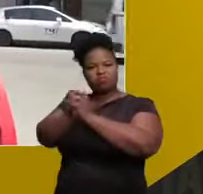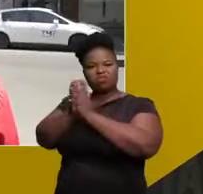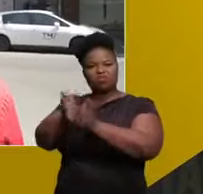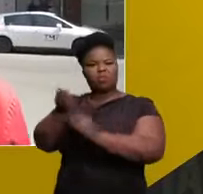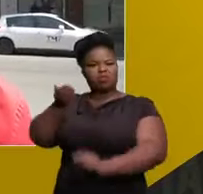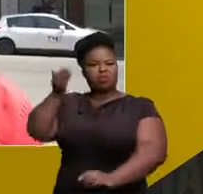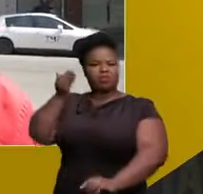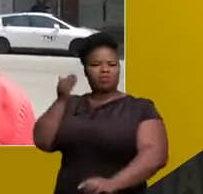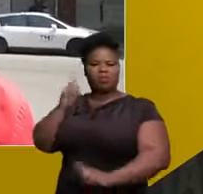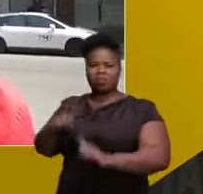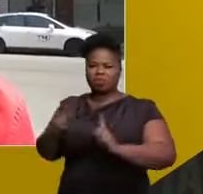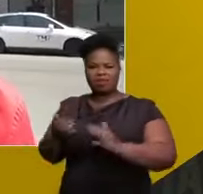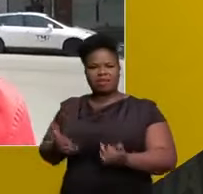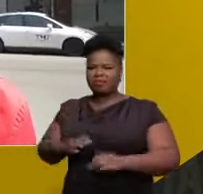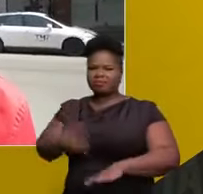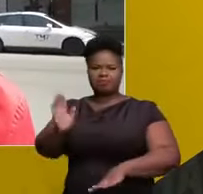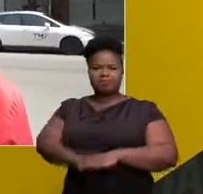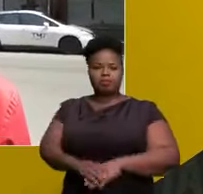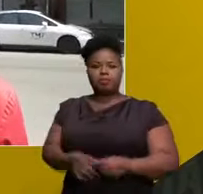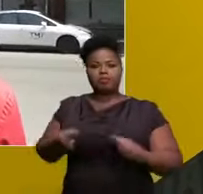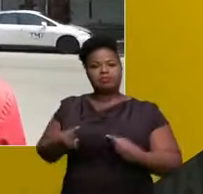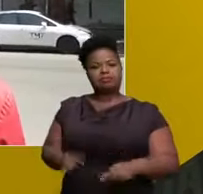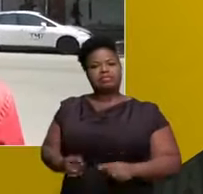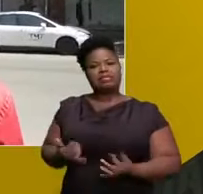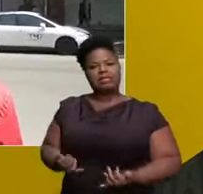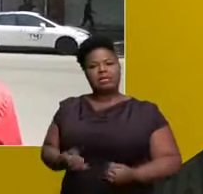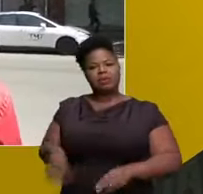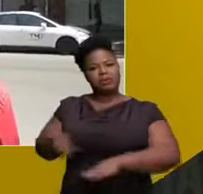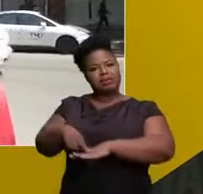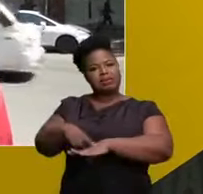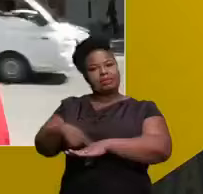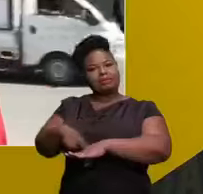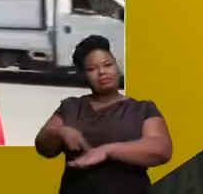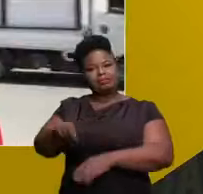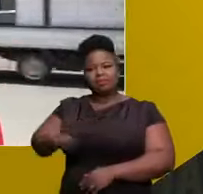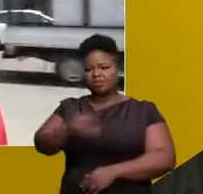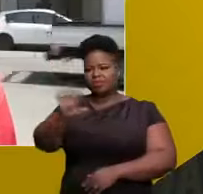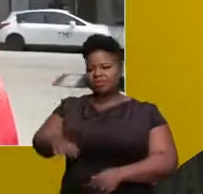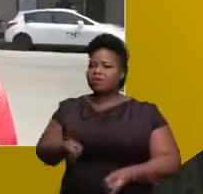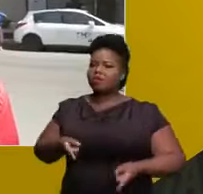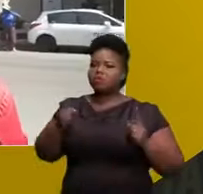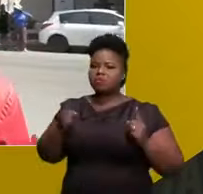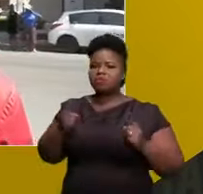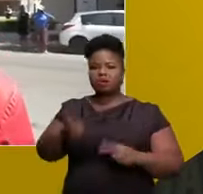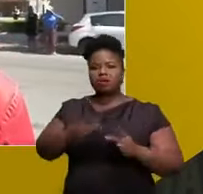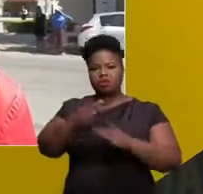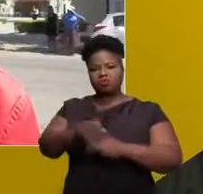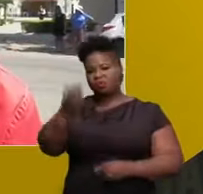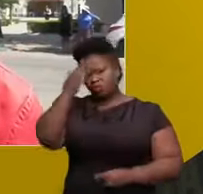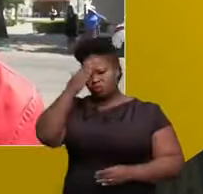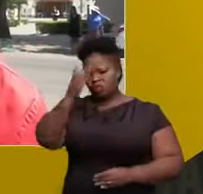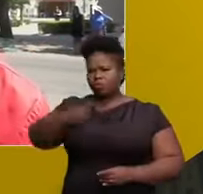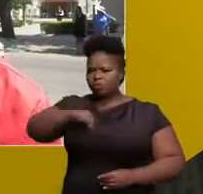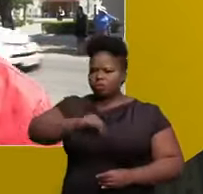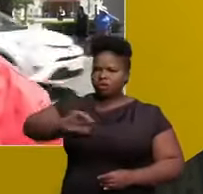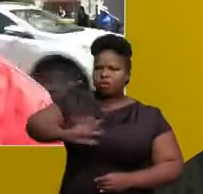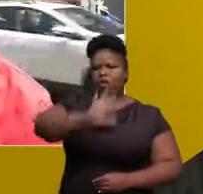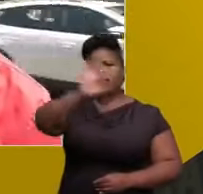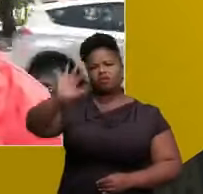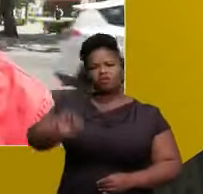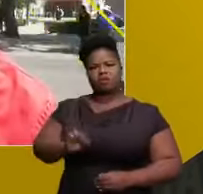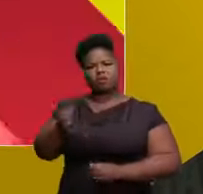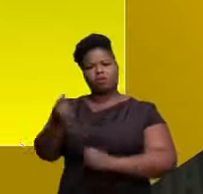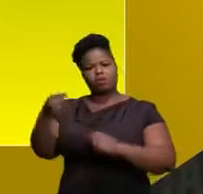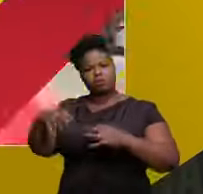So, fear yaka ke yona yeno no ya racism e teng ka hare ho South Africa. Re tame re tsebe hore ma Africa re bana ba motho a